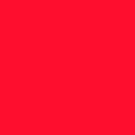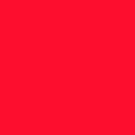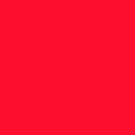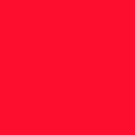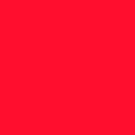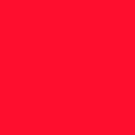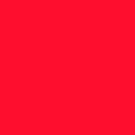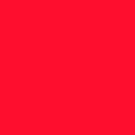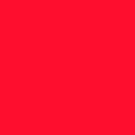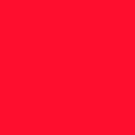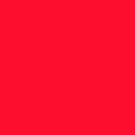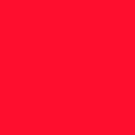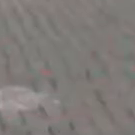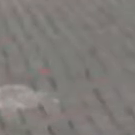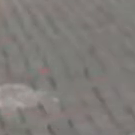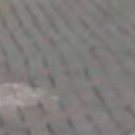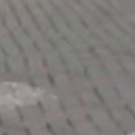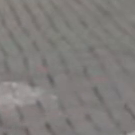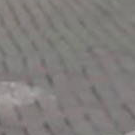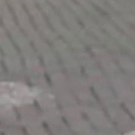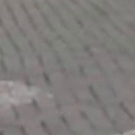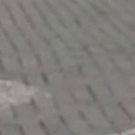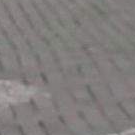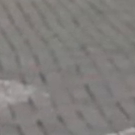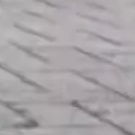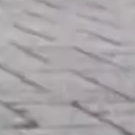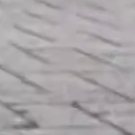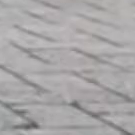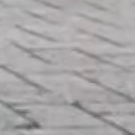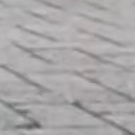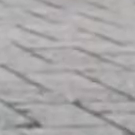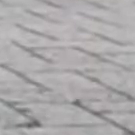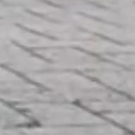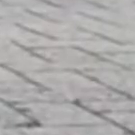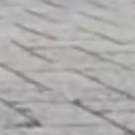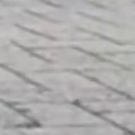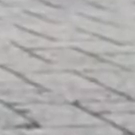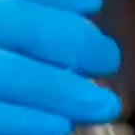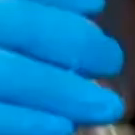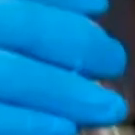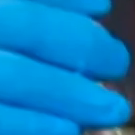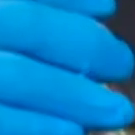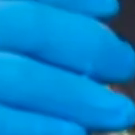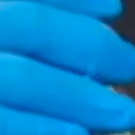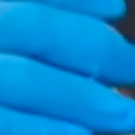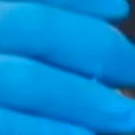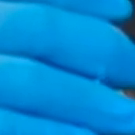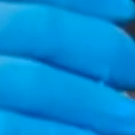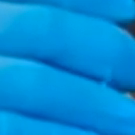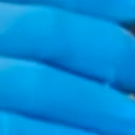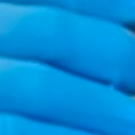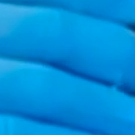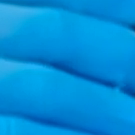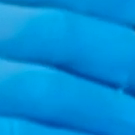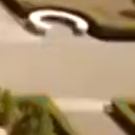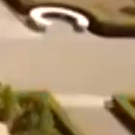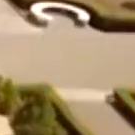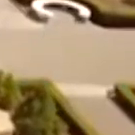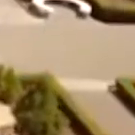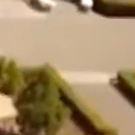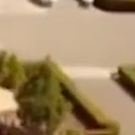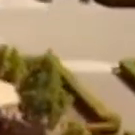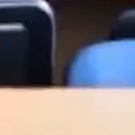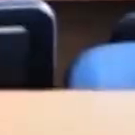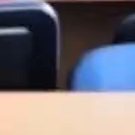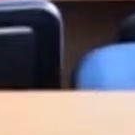orders yes yes enroll at catholic university of eastern africa for courses in nursing